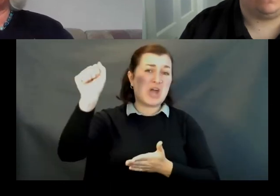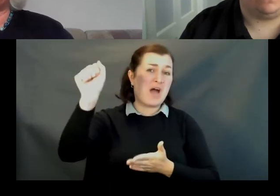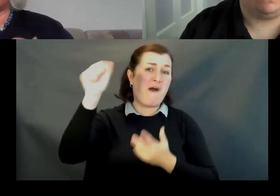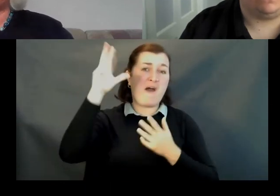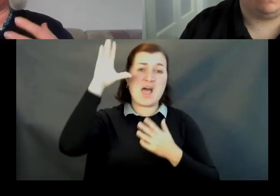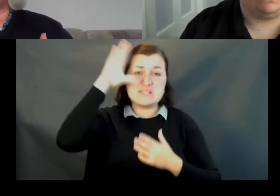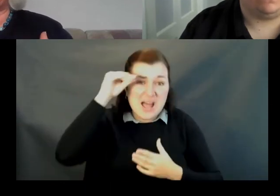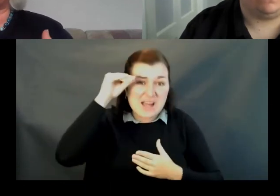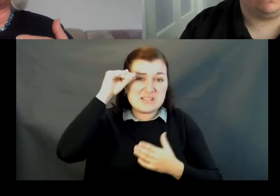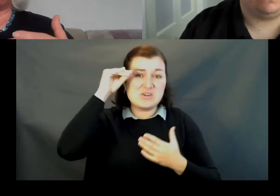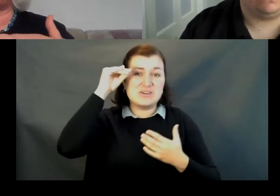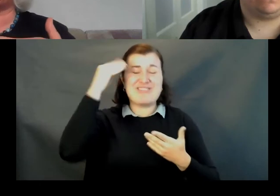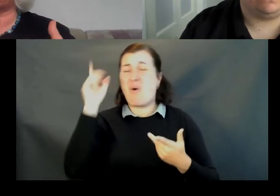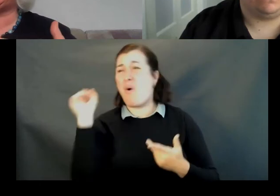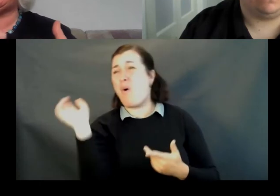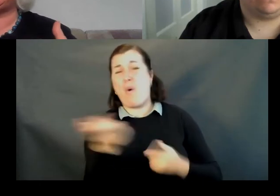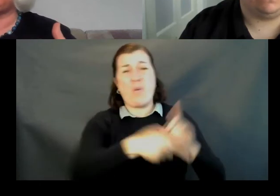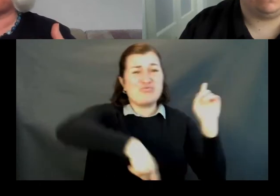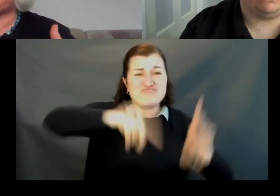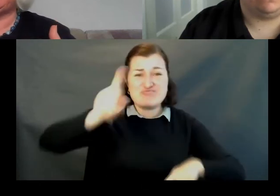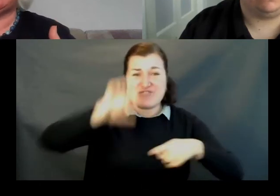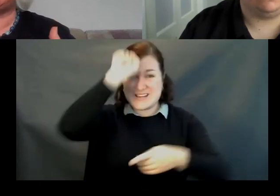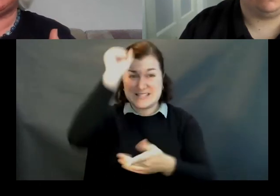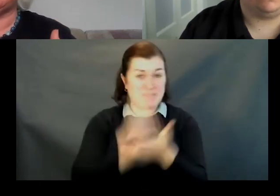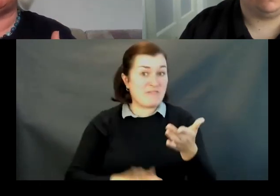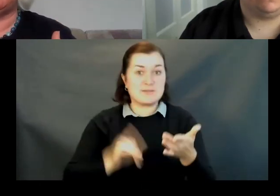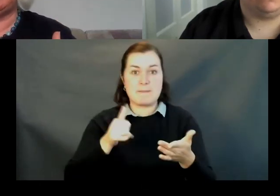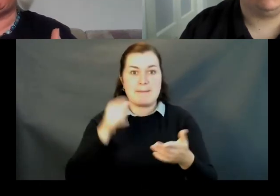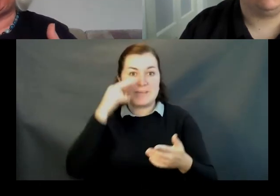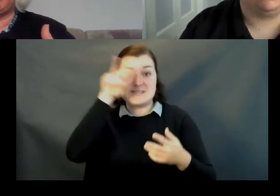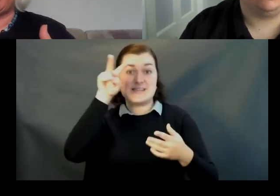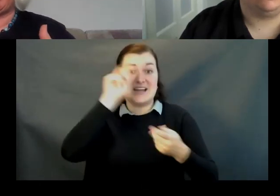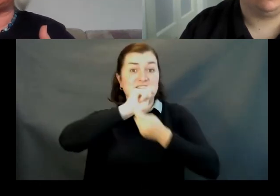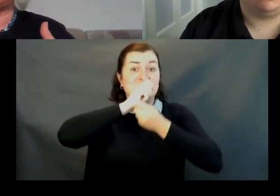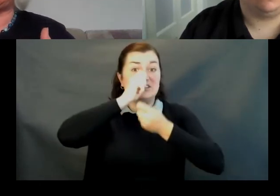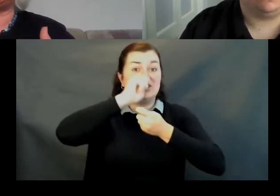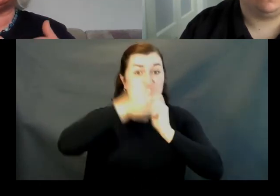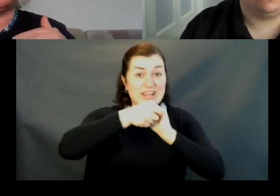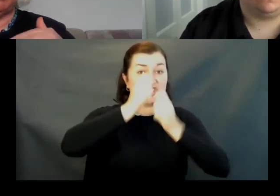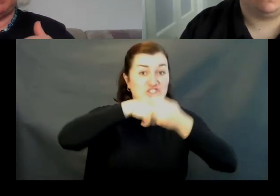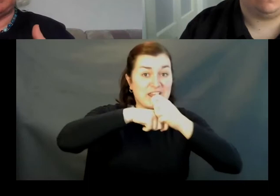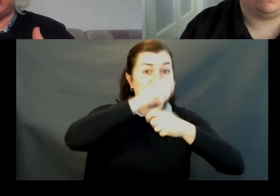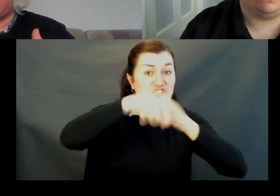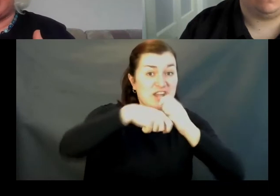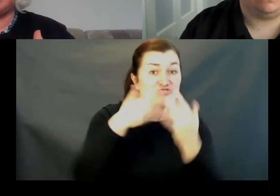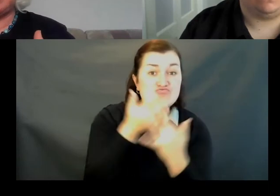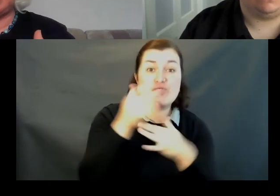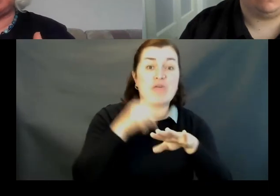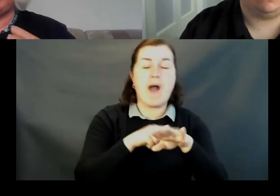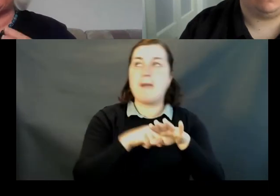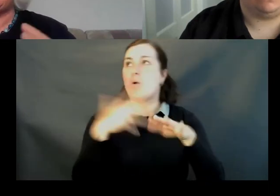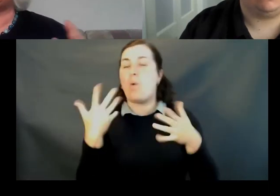have very different experience of sight loss that have changed over a period of time. Or they may have a sight loss that has